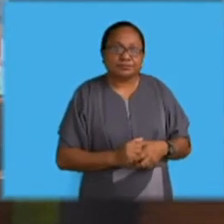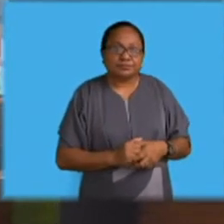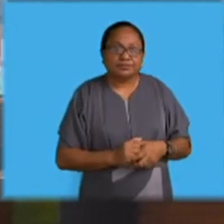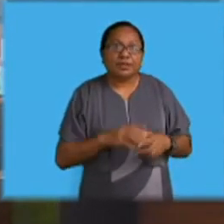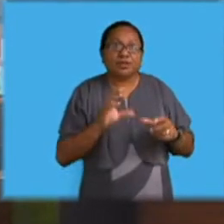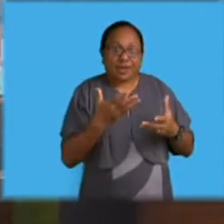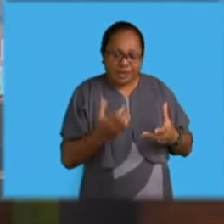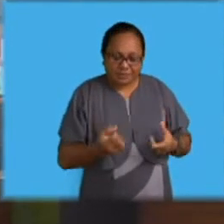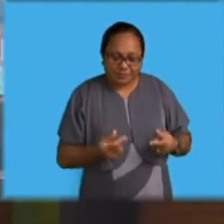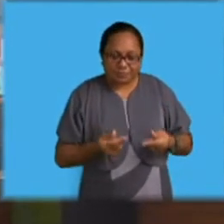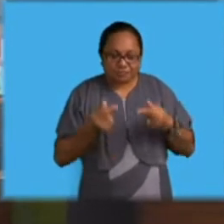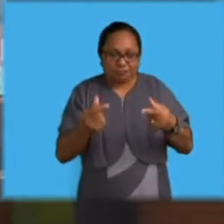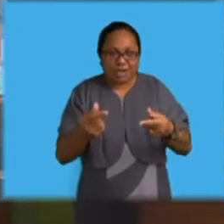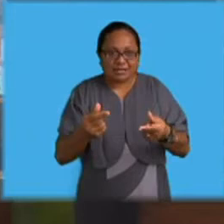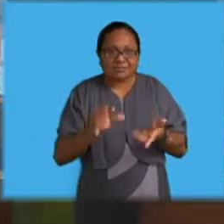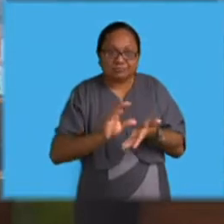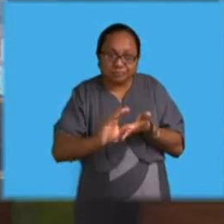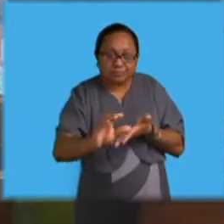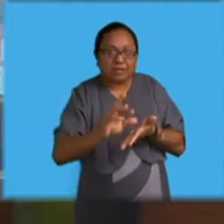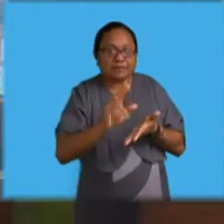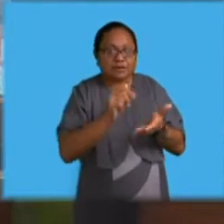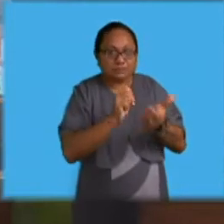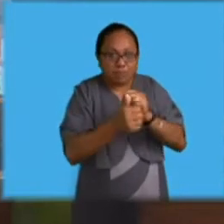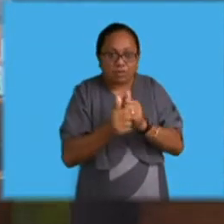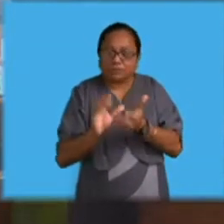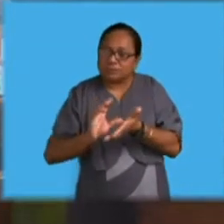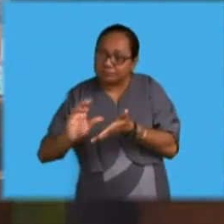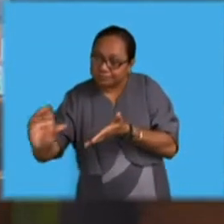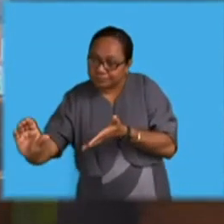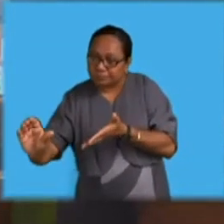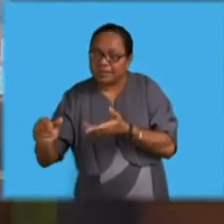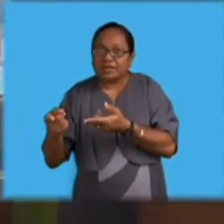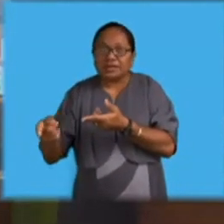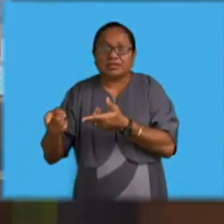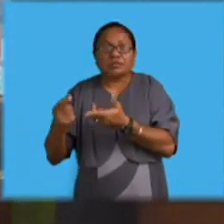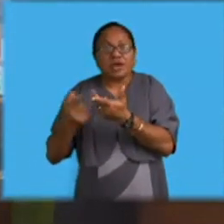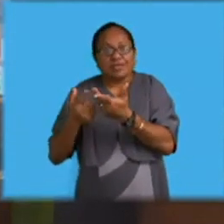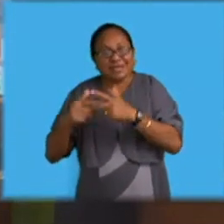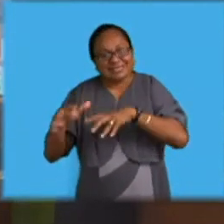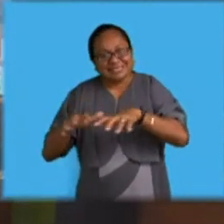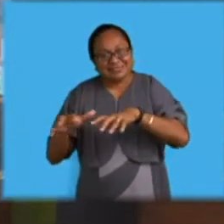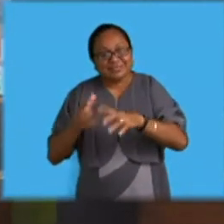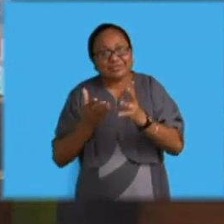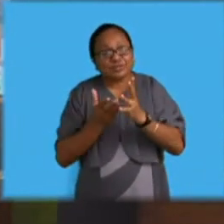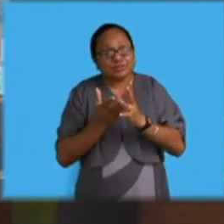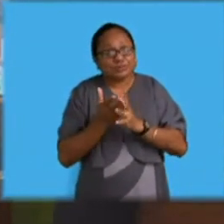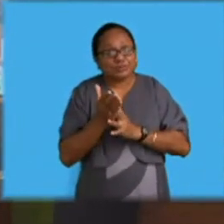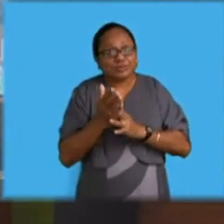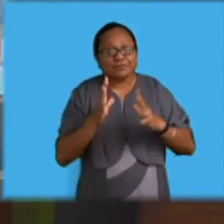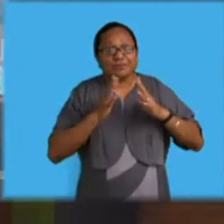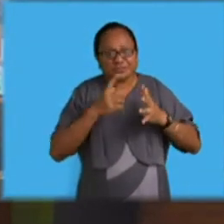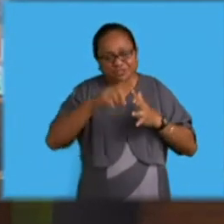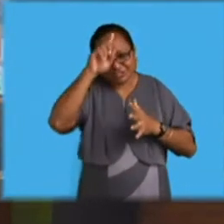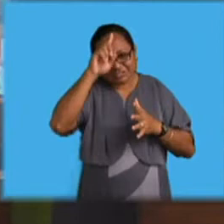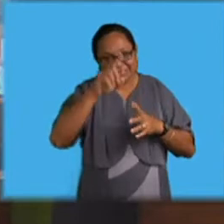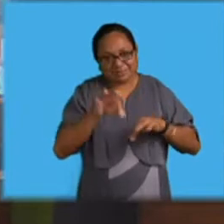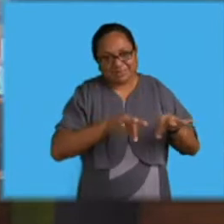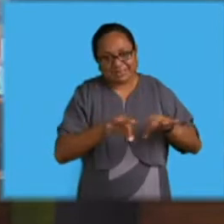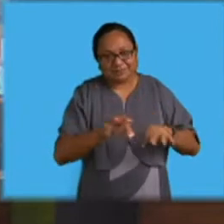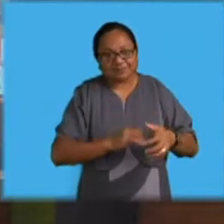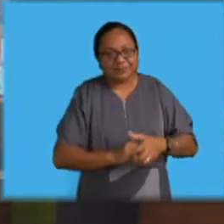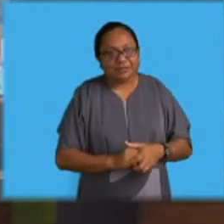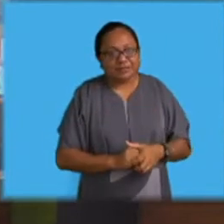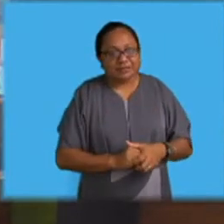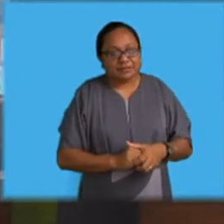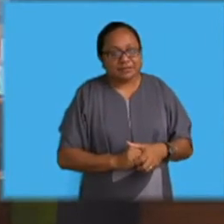grant allocation for sports and extracurricular activities through the free education grant. Honorable Deputy Speaker, our Ministry's policy on